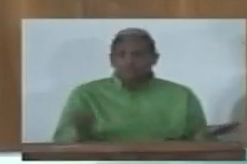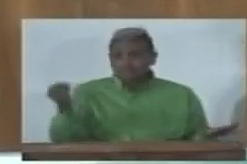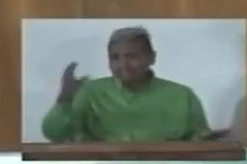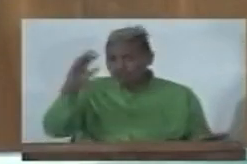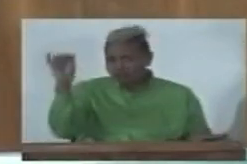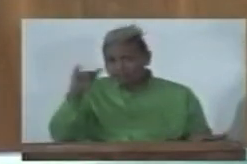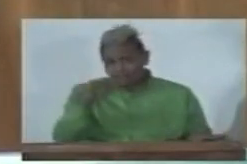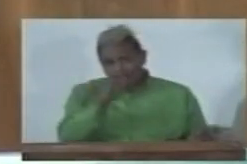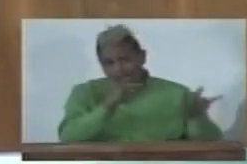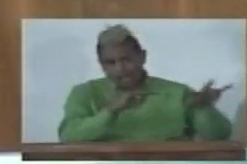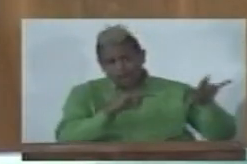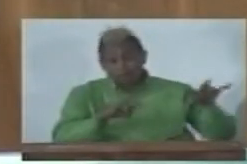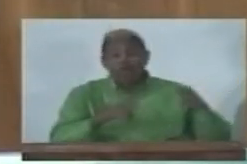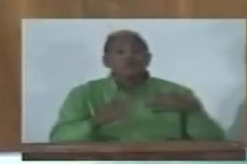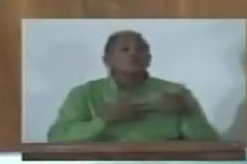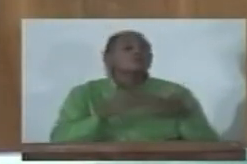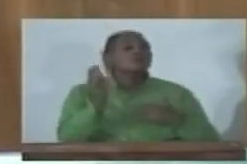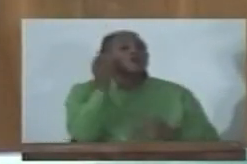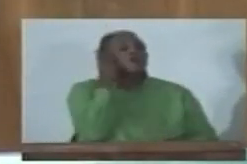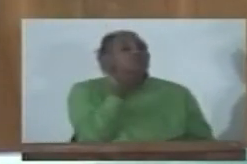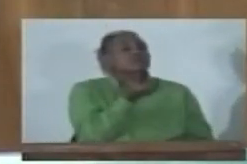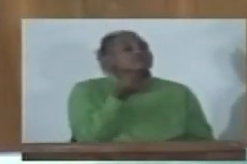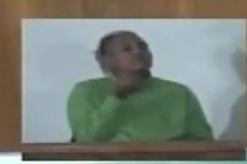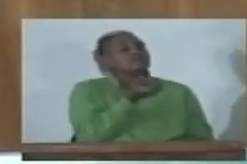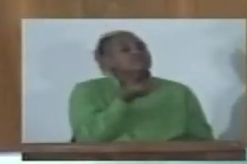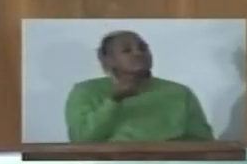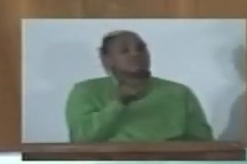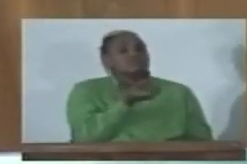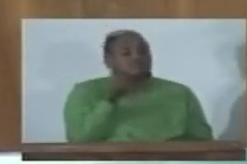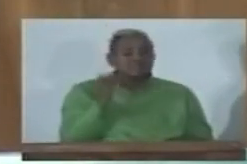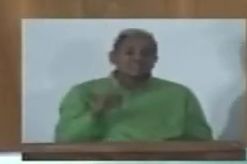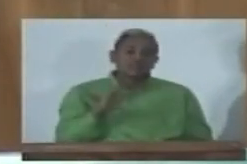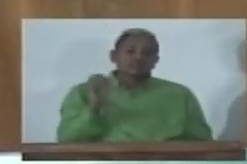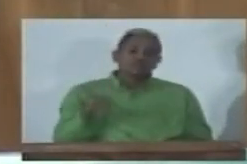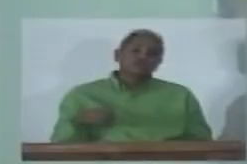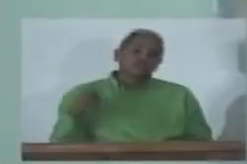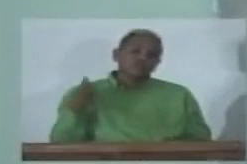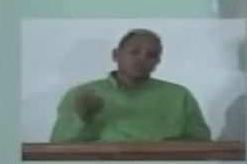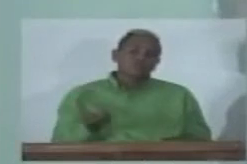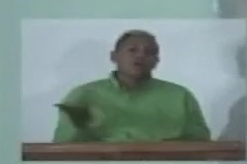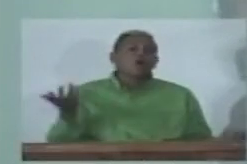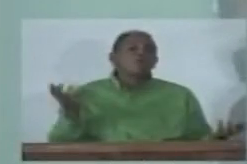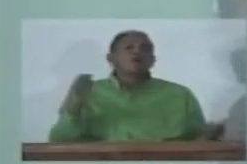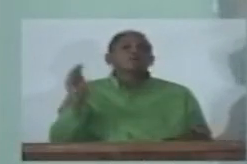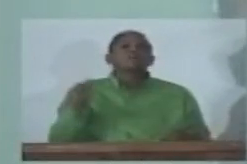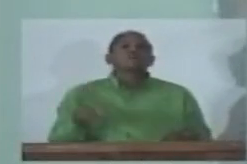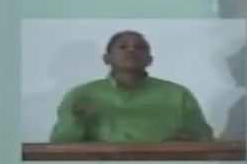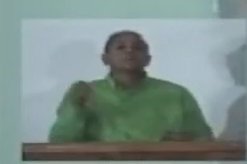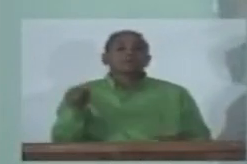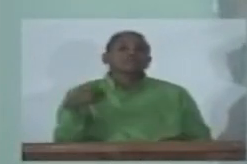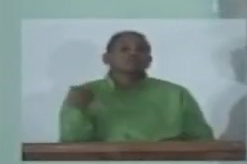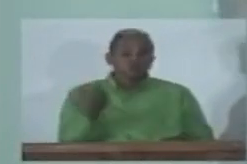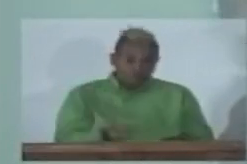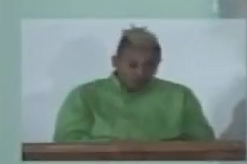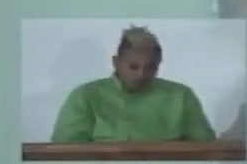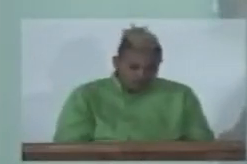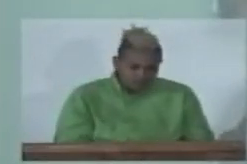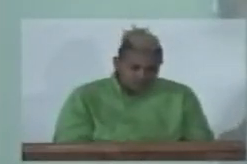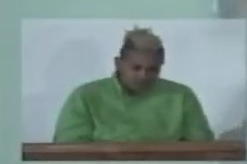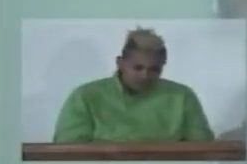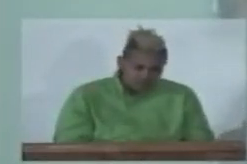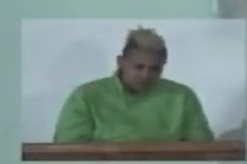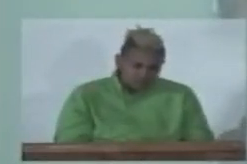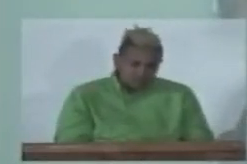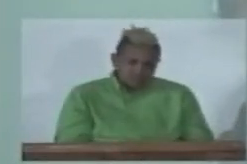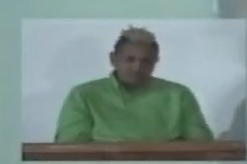or not the government has been paid its percentage and what percentage was paid. If it